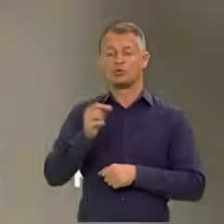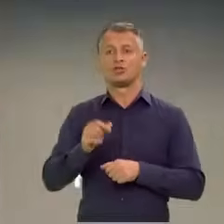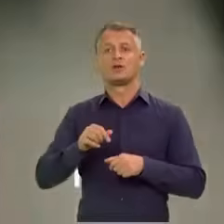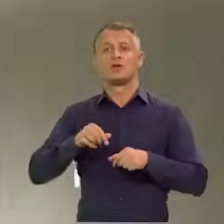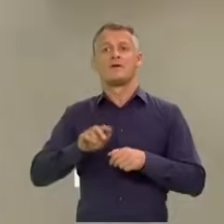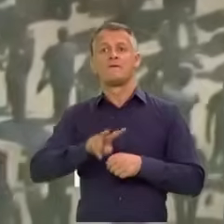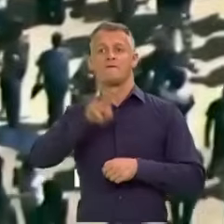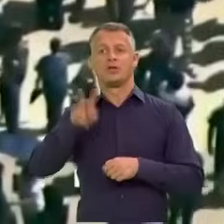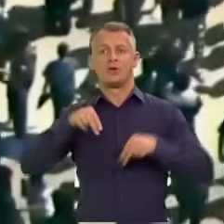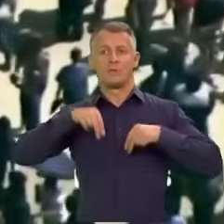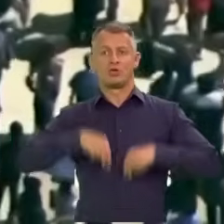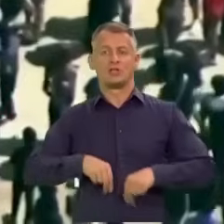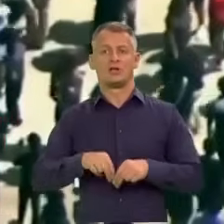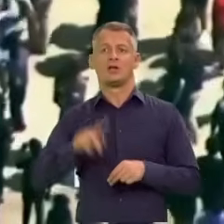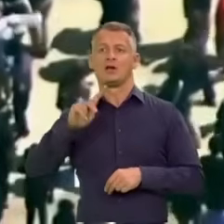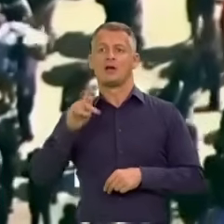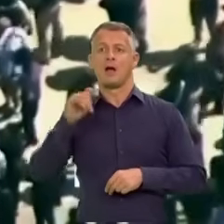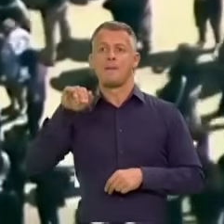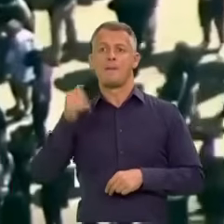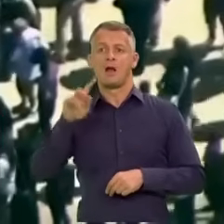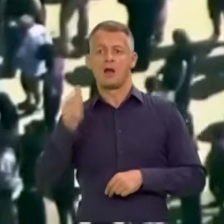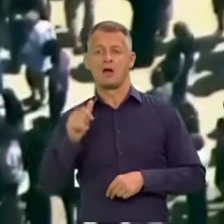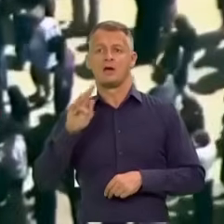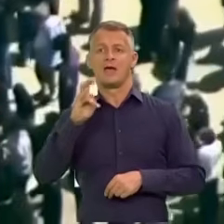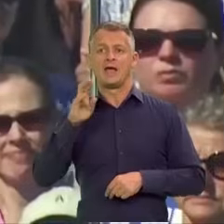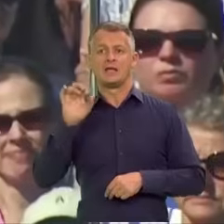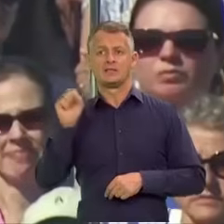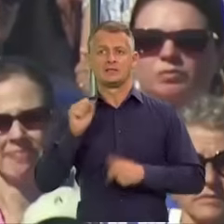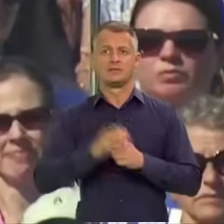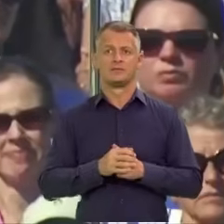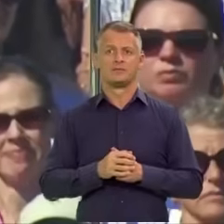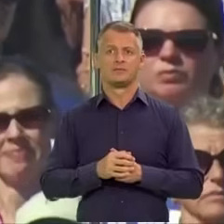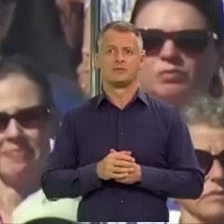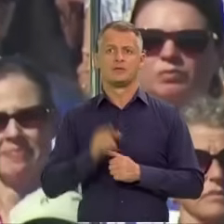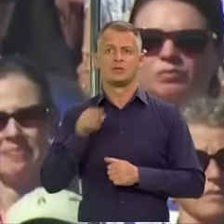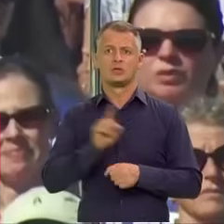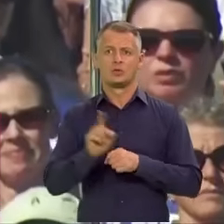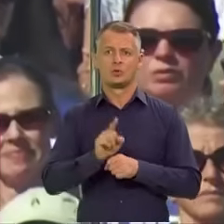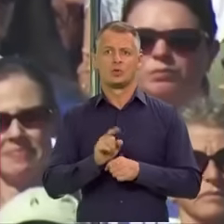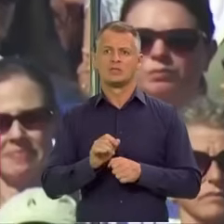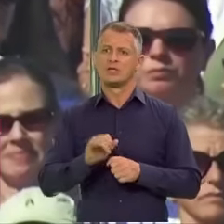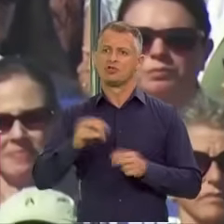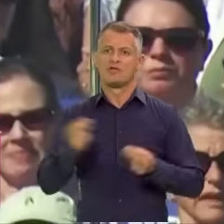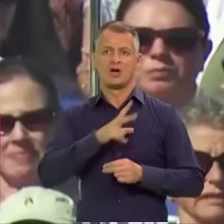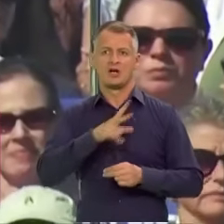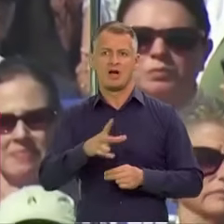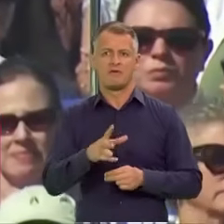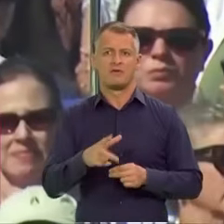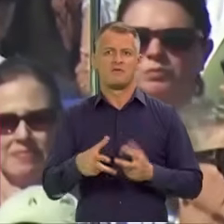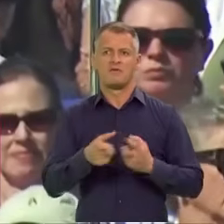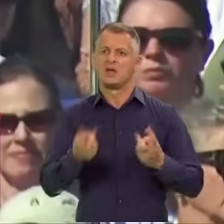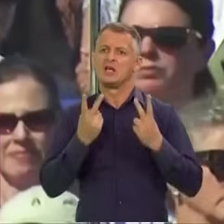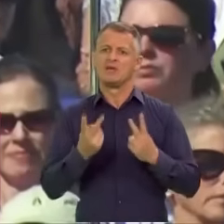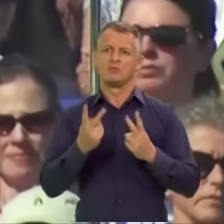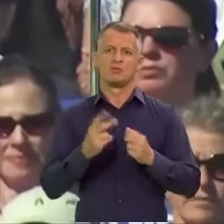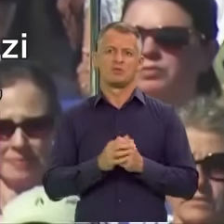Kamala Harris, care ținea un discurs de campanie în statul New Hampshire. This is just a senseless tragedy on top of so many